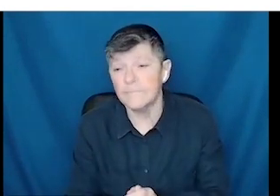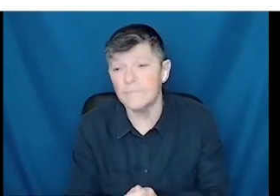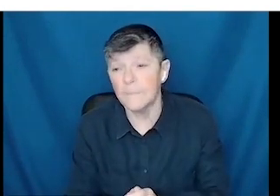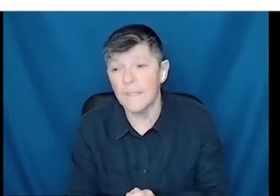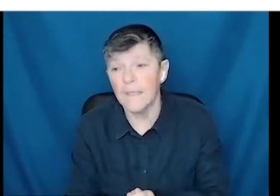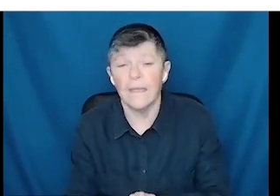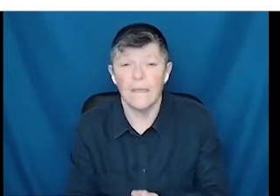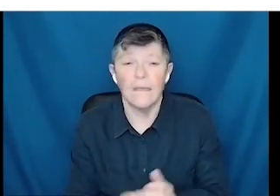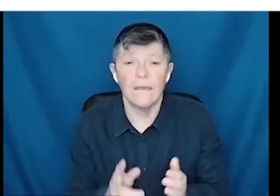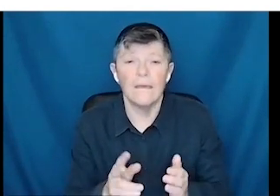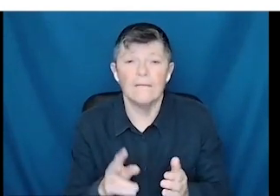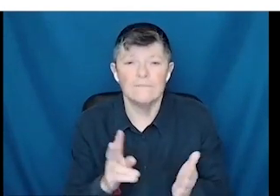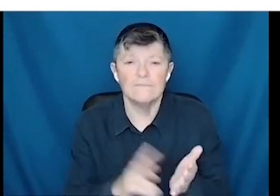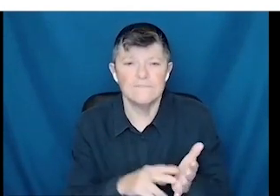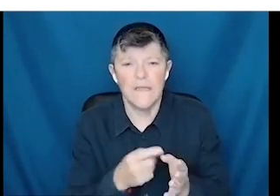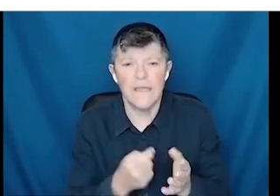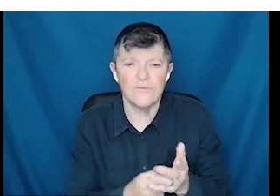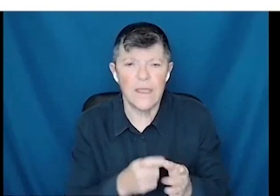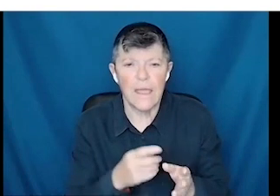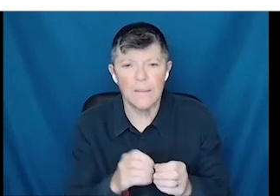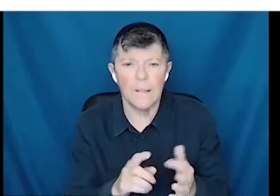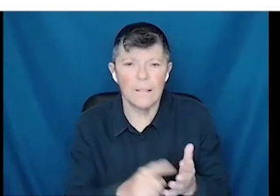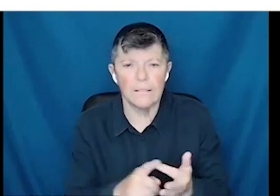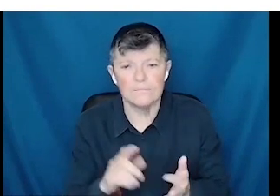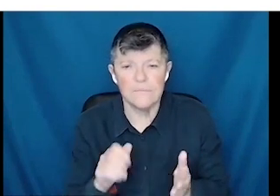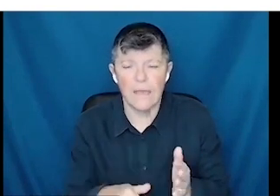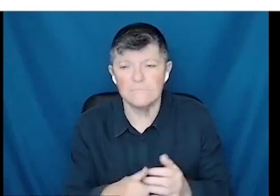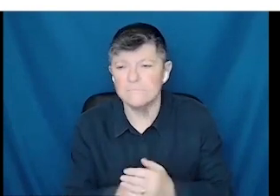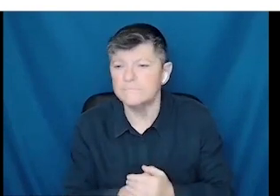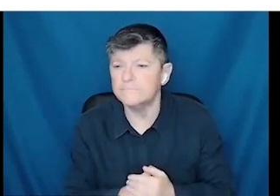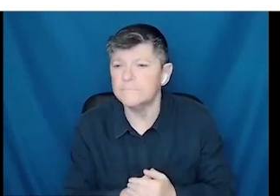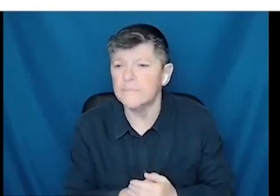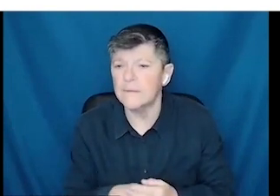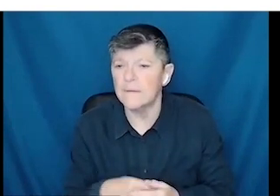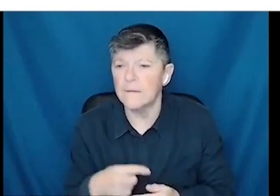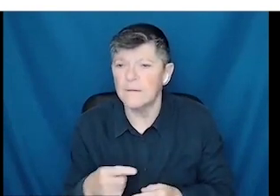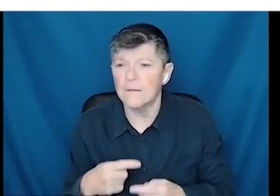Variable, yes. And we've go ahead, Maya. We found that